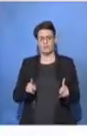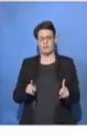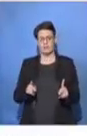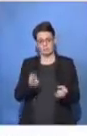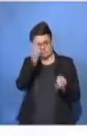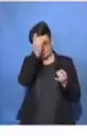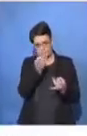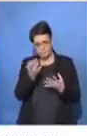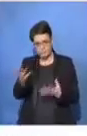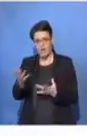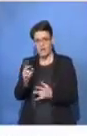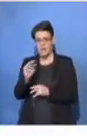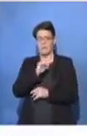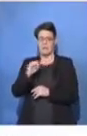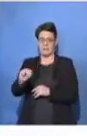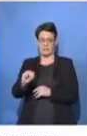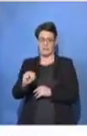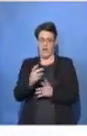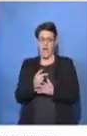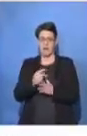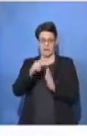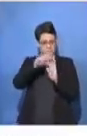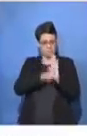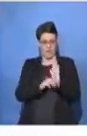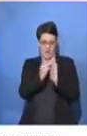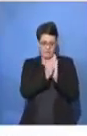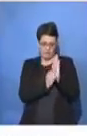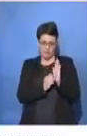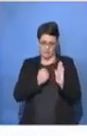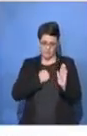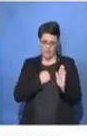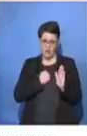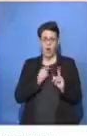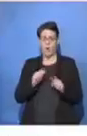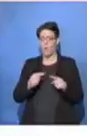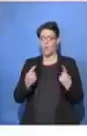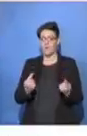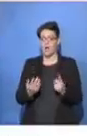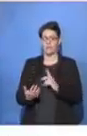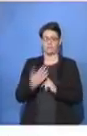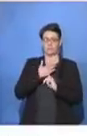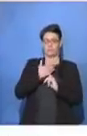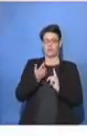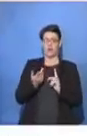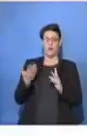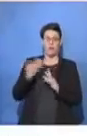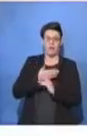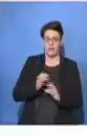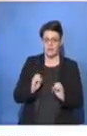their messages and their political agendas without undue encumbrances.